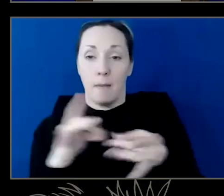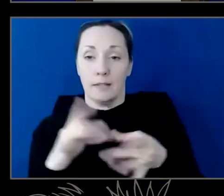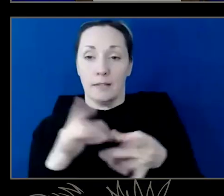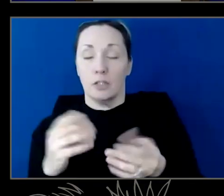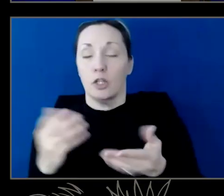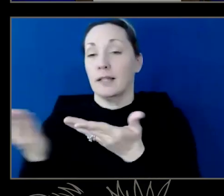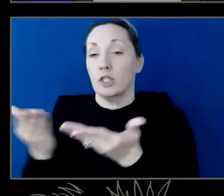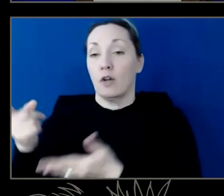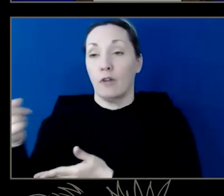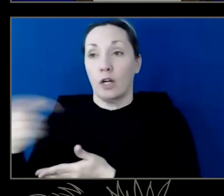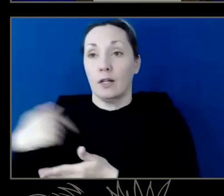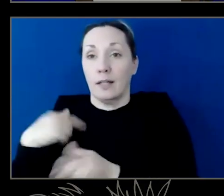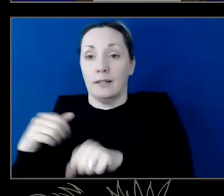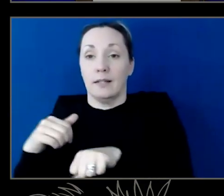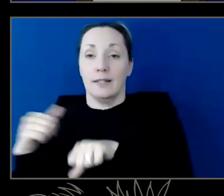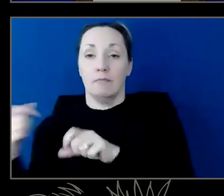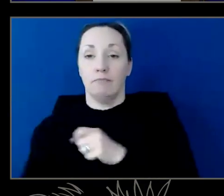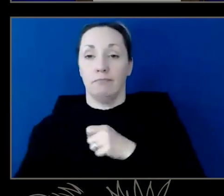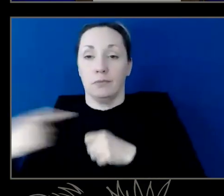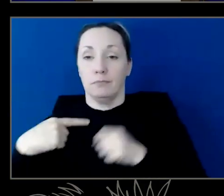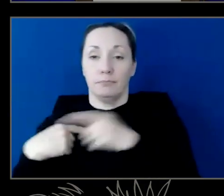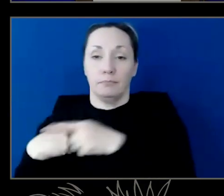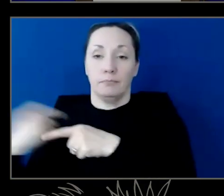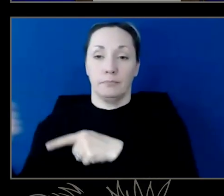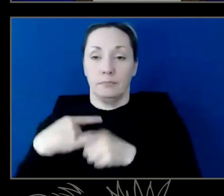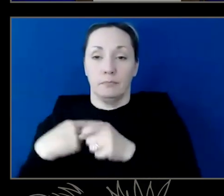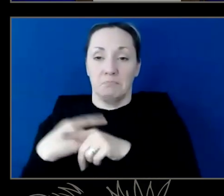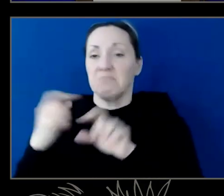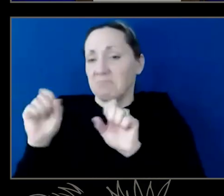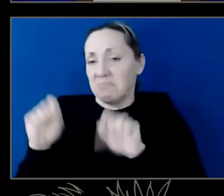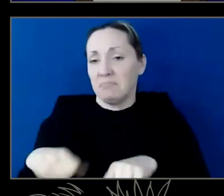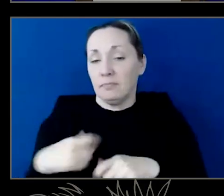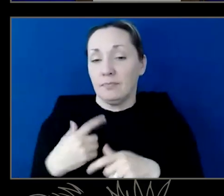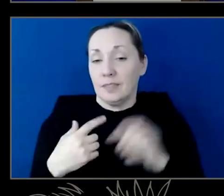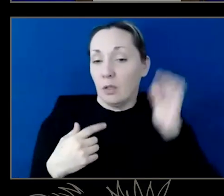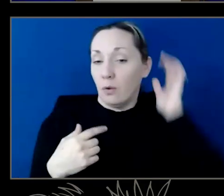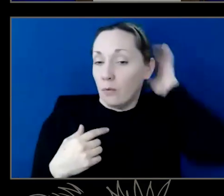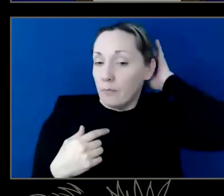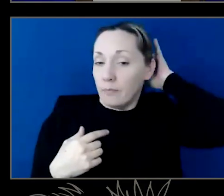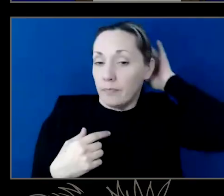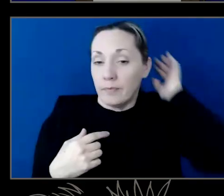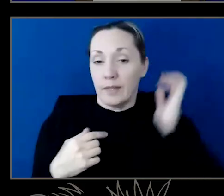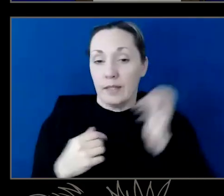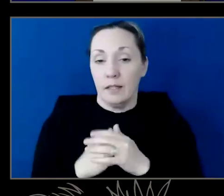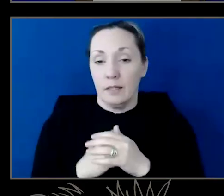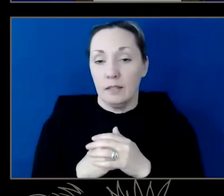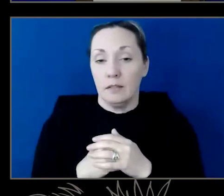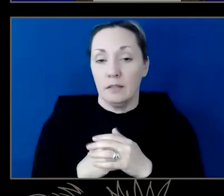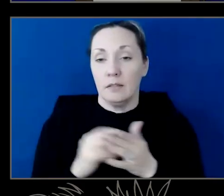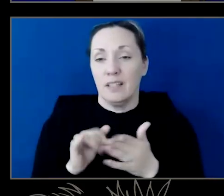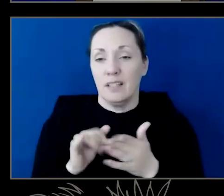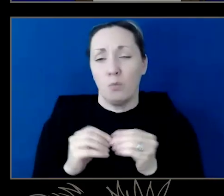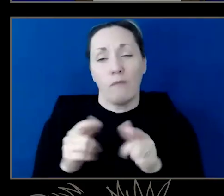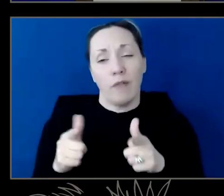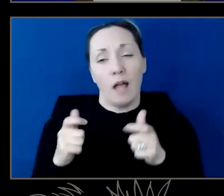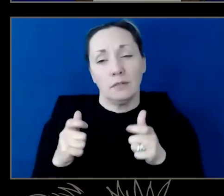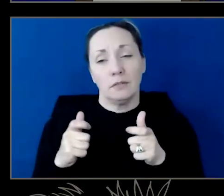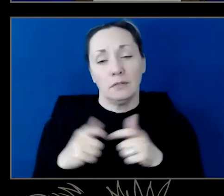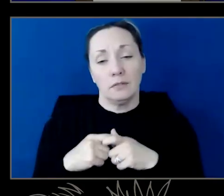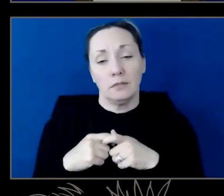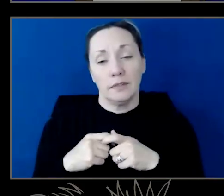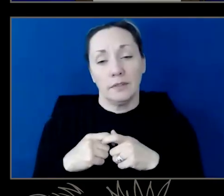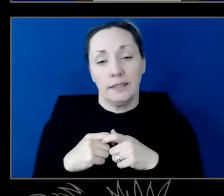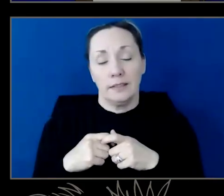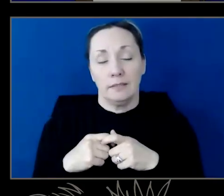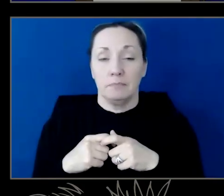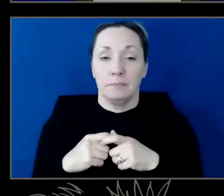point, send a message back to your computer. So that is way faster, and it is